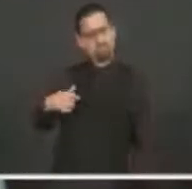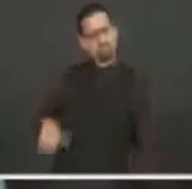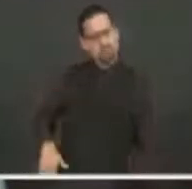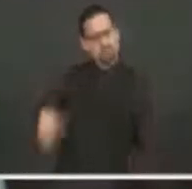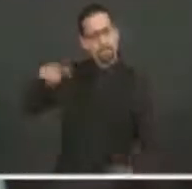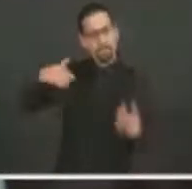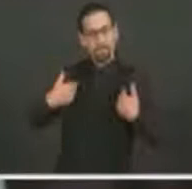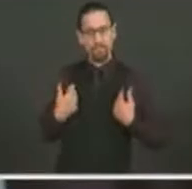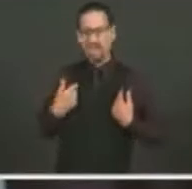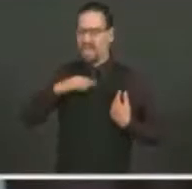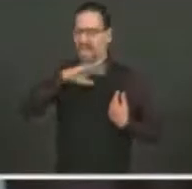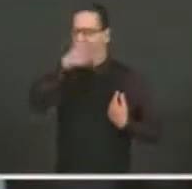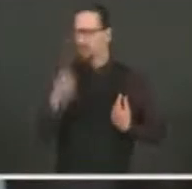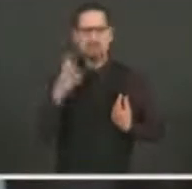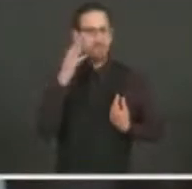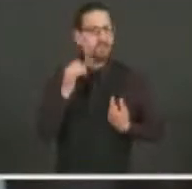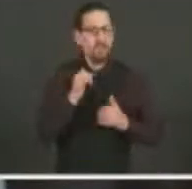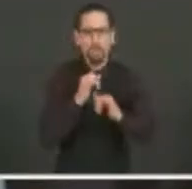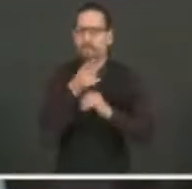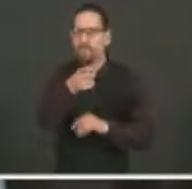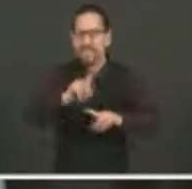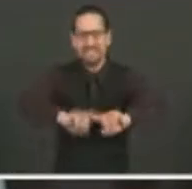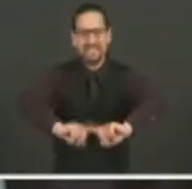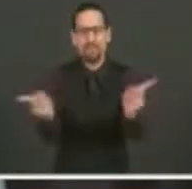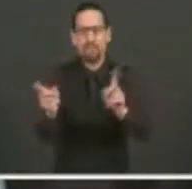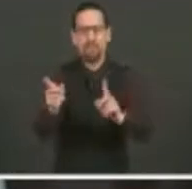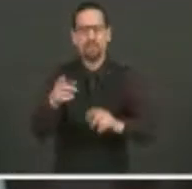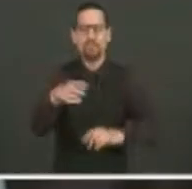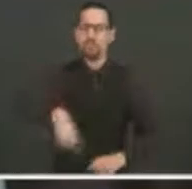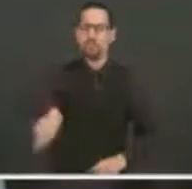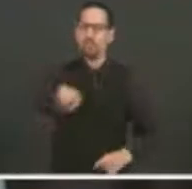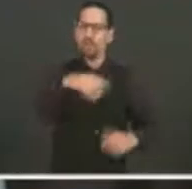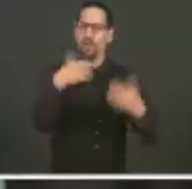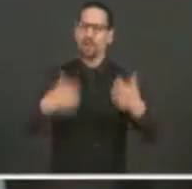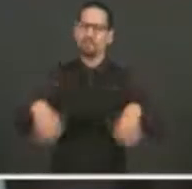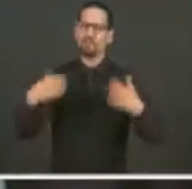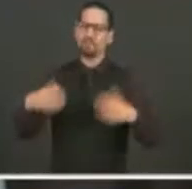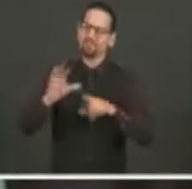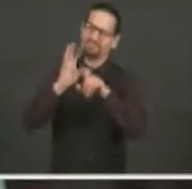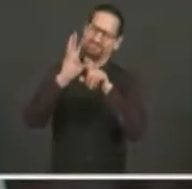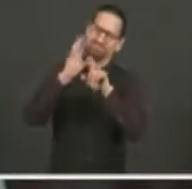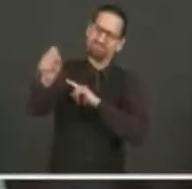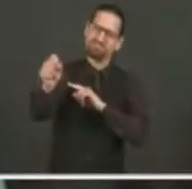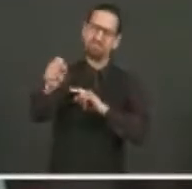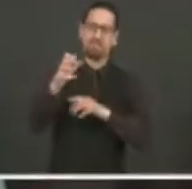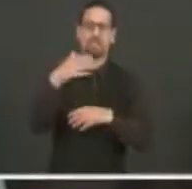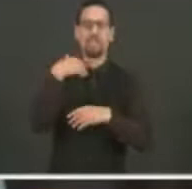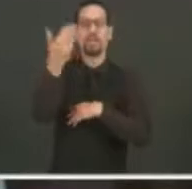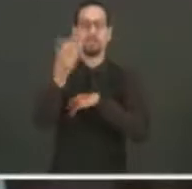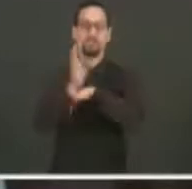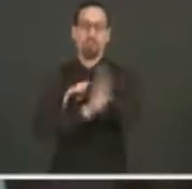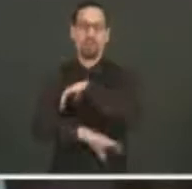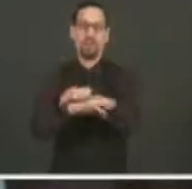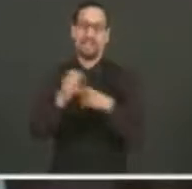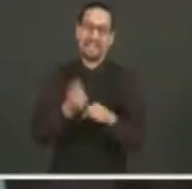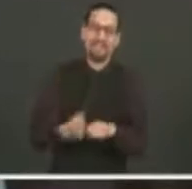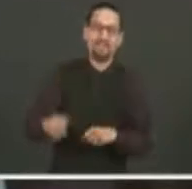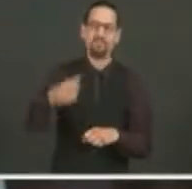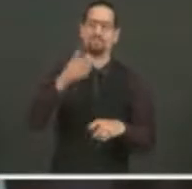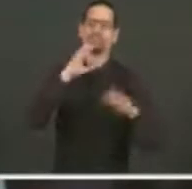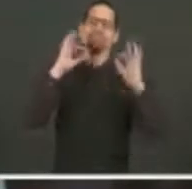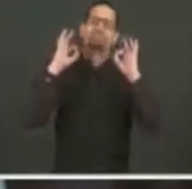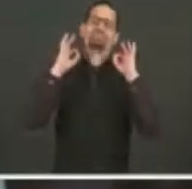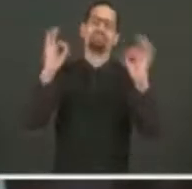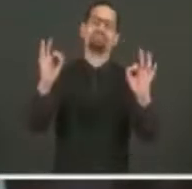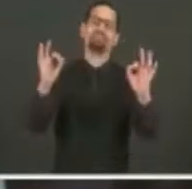done. And next year is going to be better than this past year. And we've learned from you about how to make